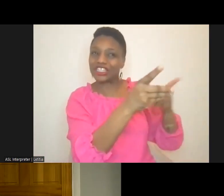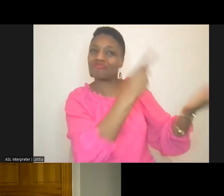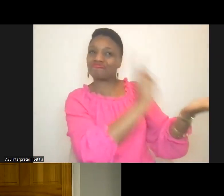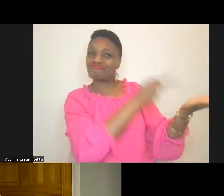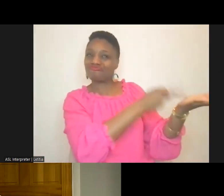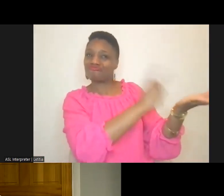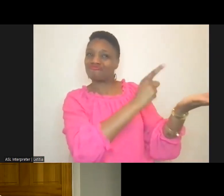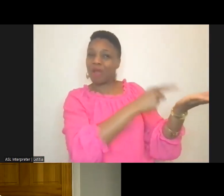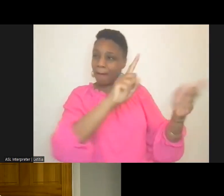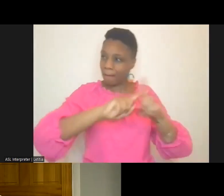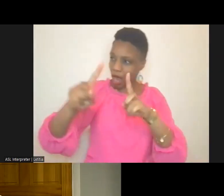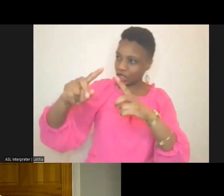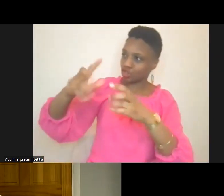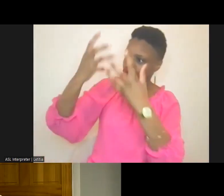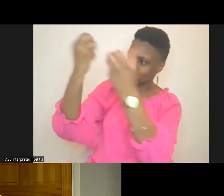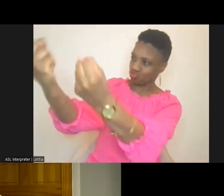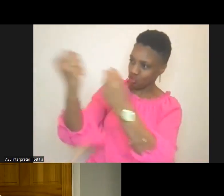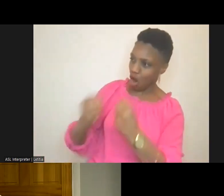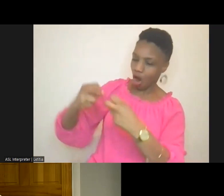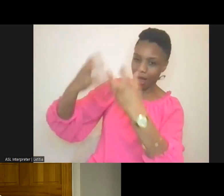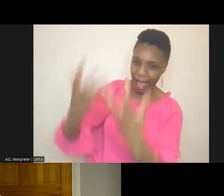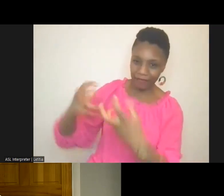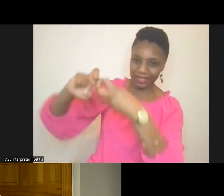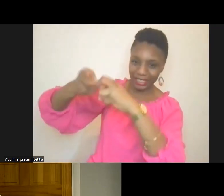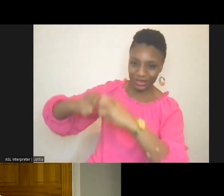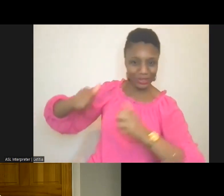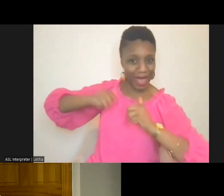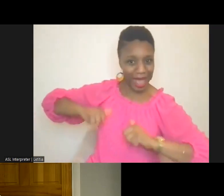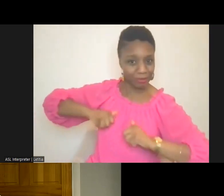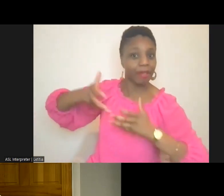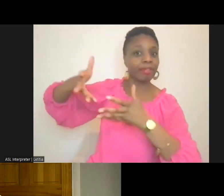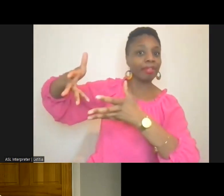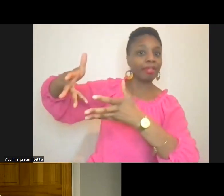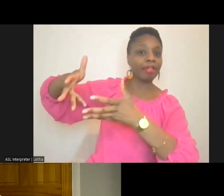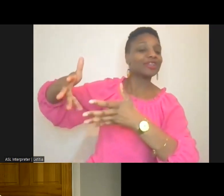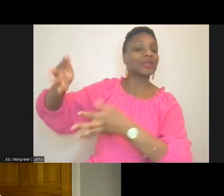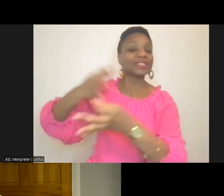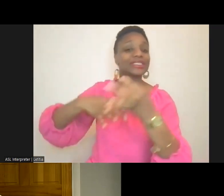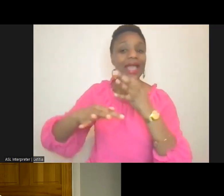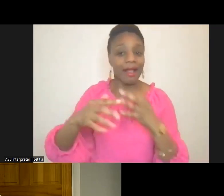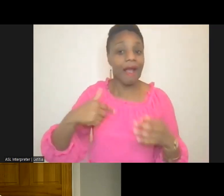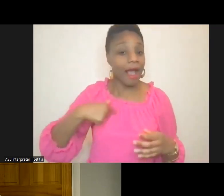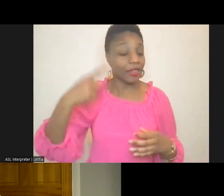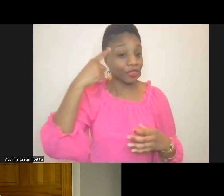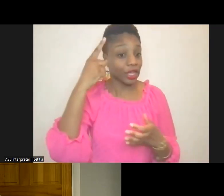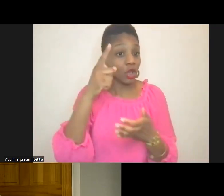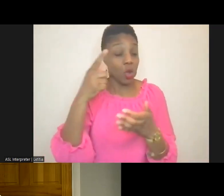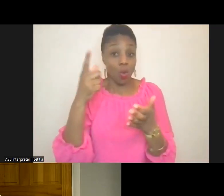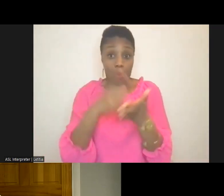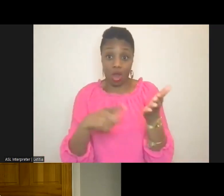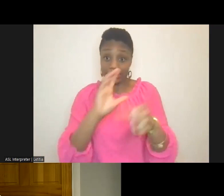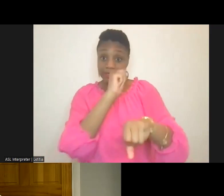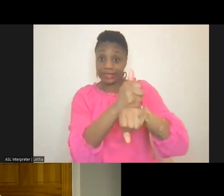it would be my vote that we would approve the regulations and the standards as they are set right